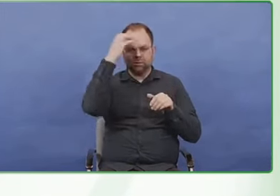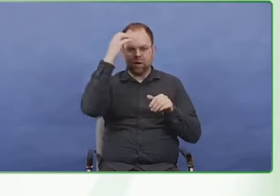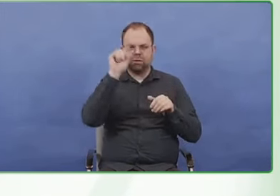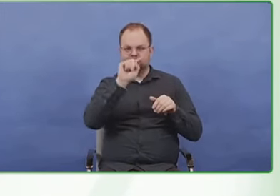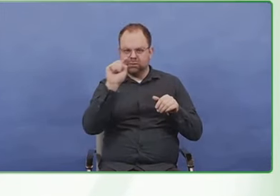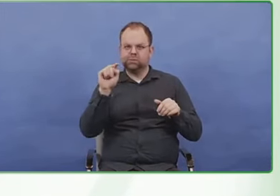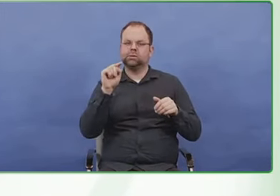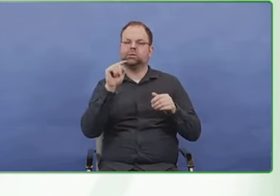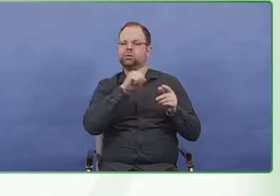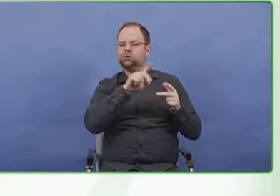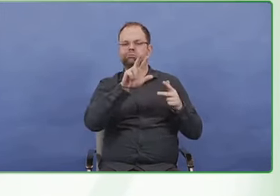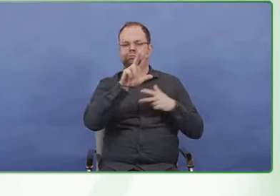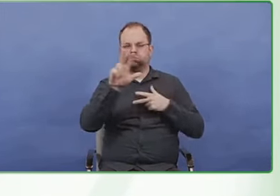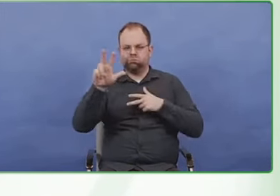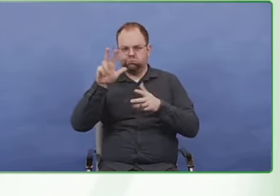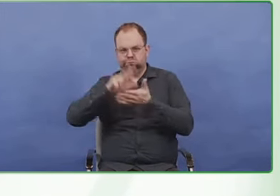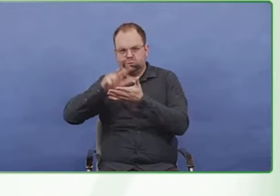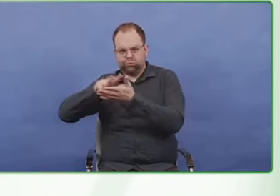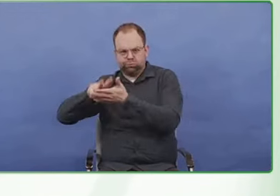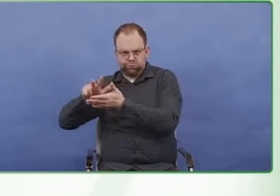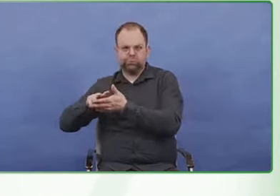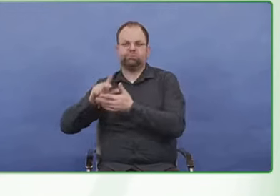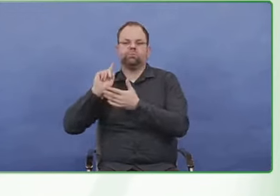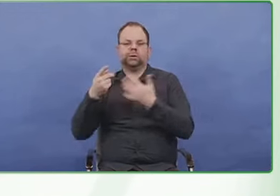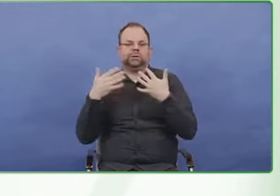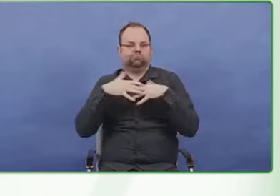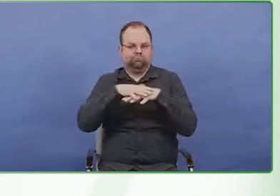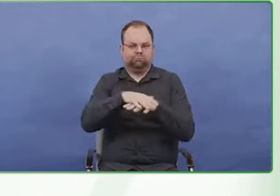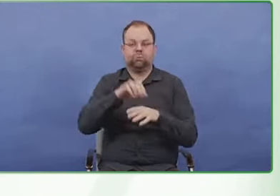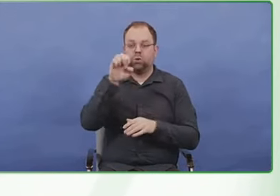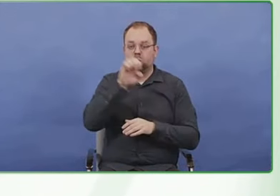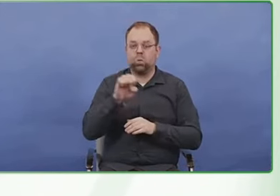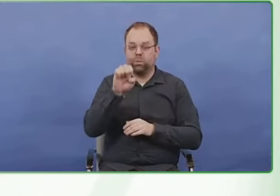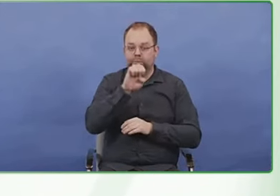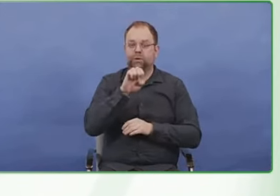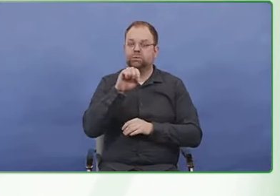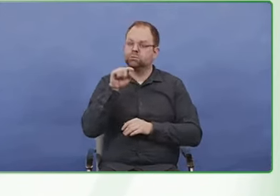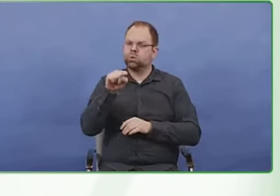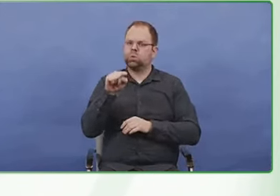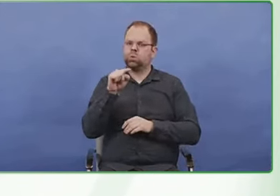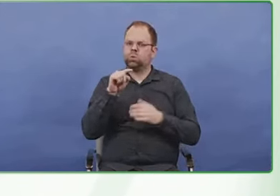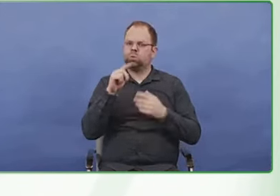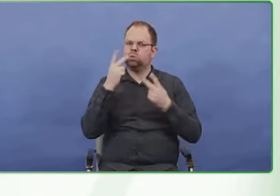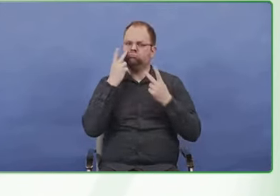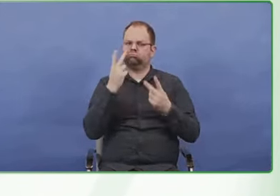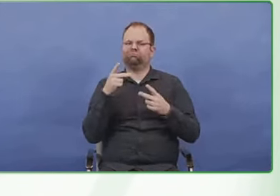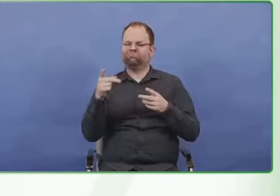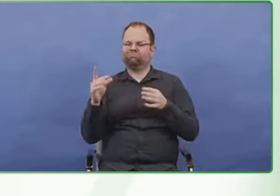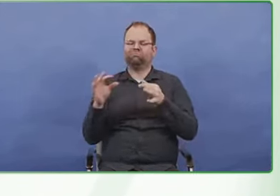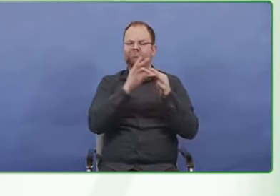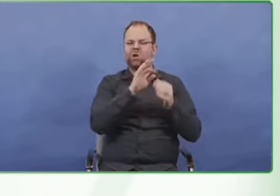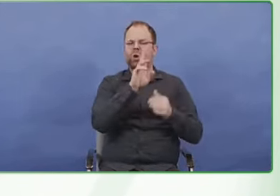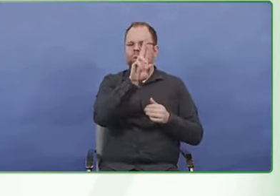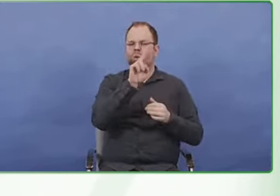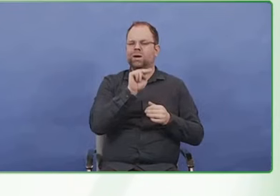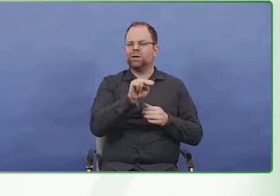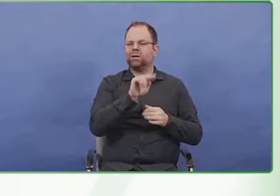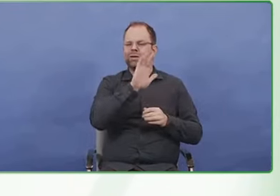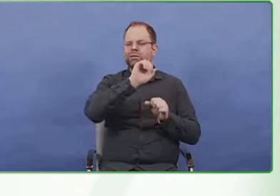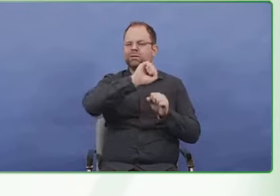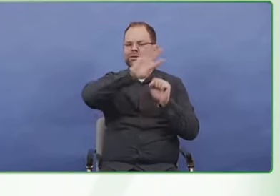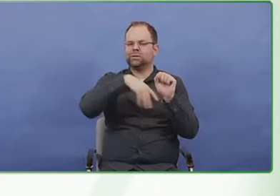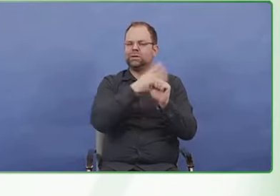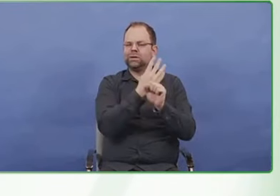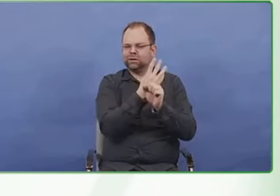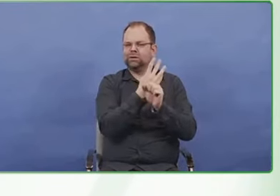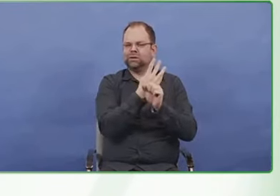region, is that by 2030, full inclusion in healthcare planning, delivery, and leadership across the region will